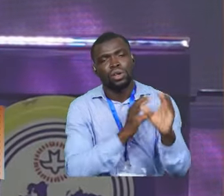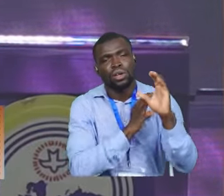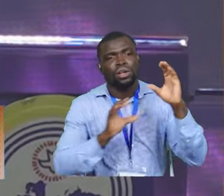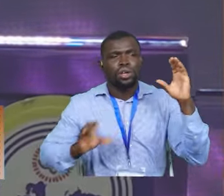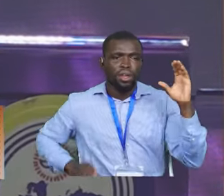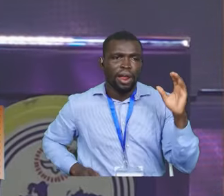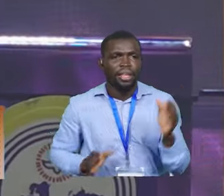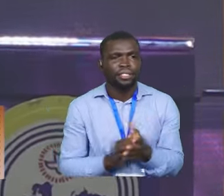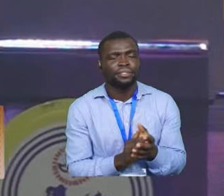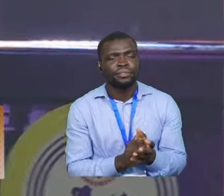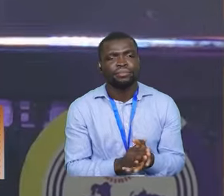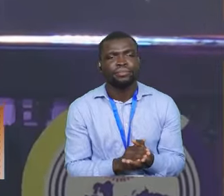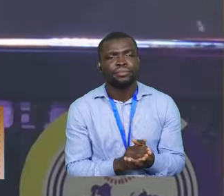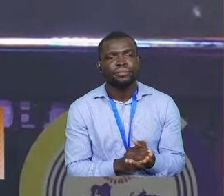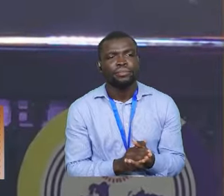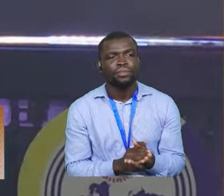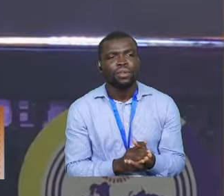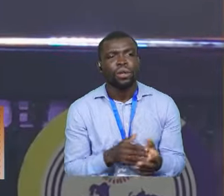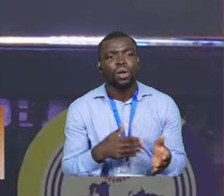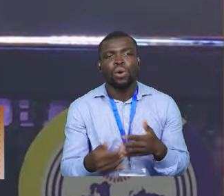accept Jesus.